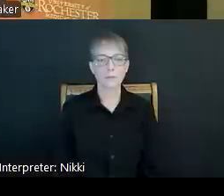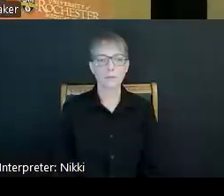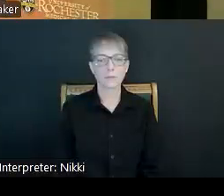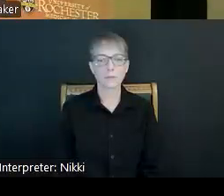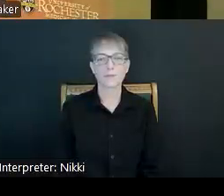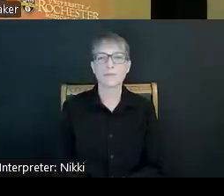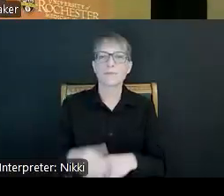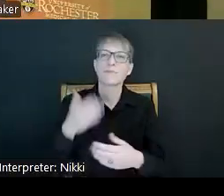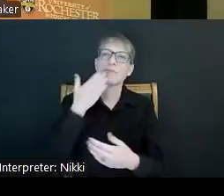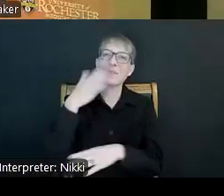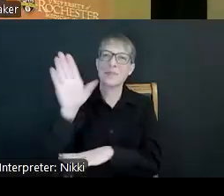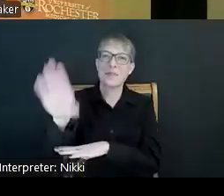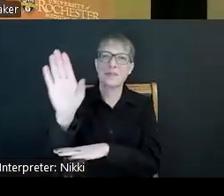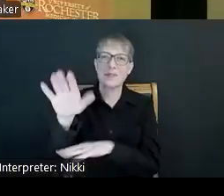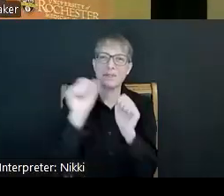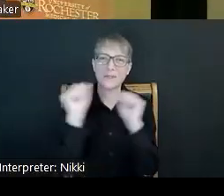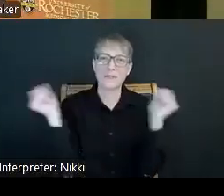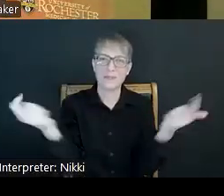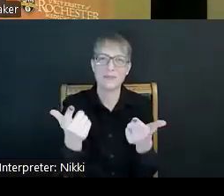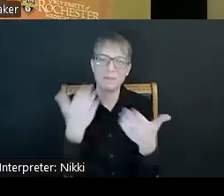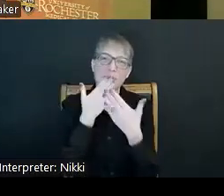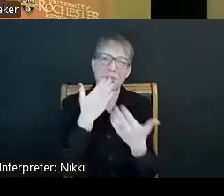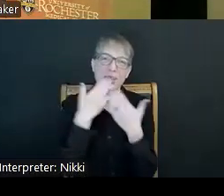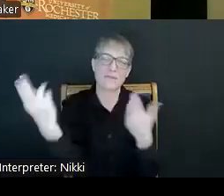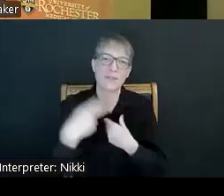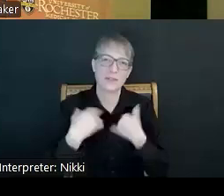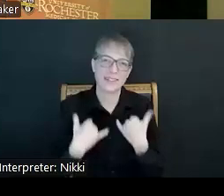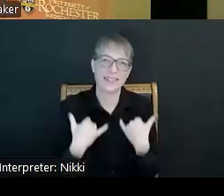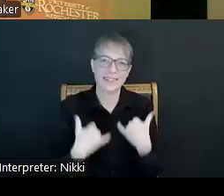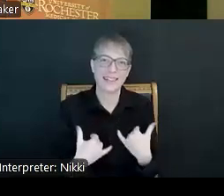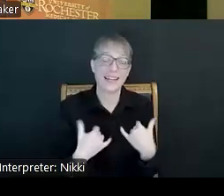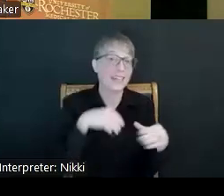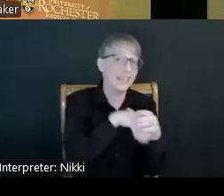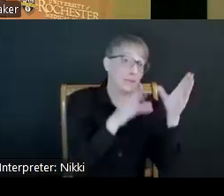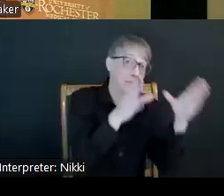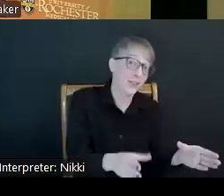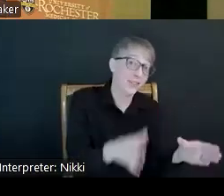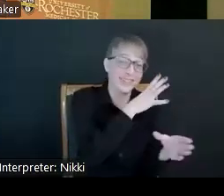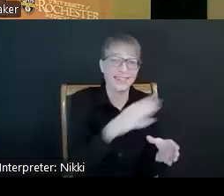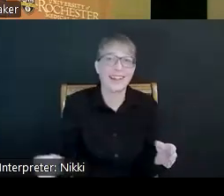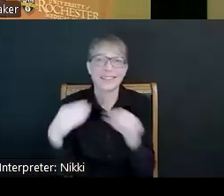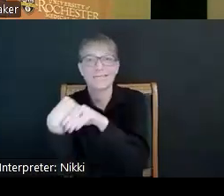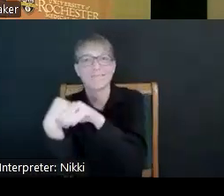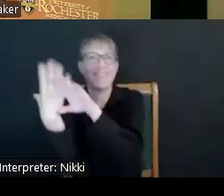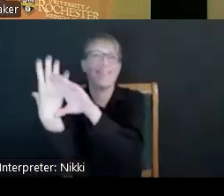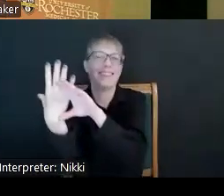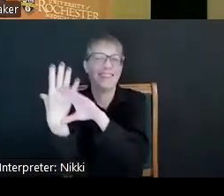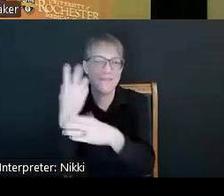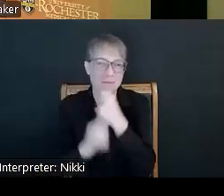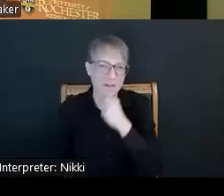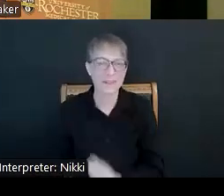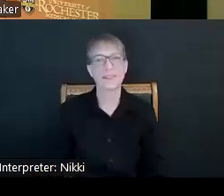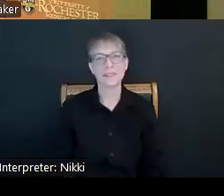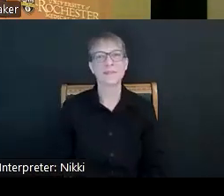Well, good afternoon, everyone. Thank you for joining us today, those that are here in person and those that are here online. We welcome